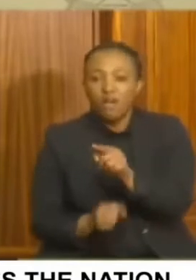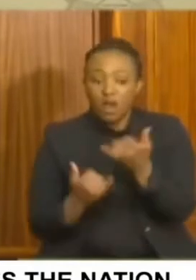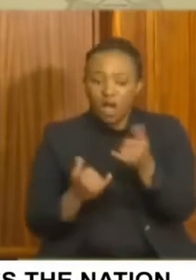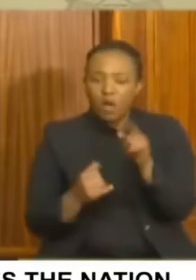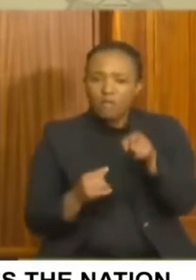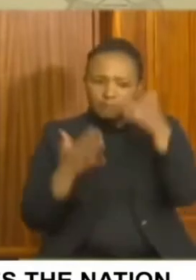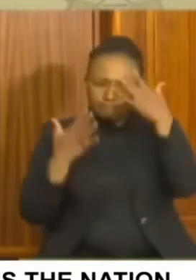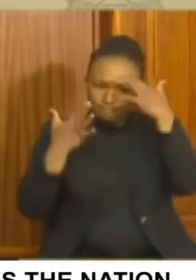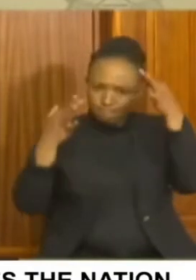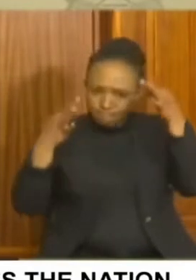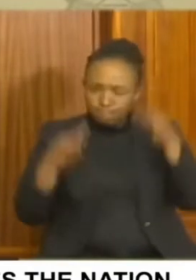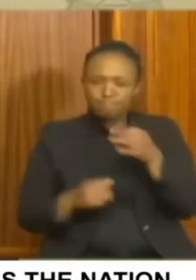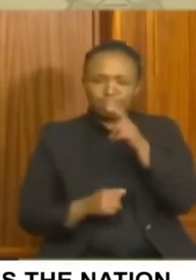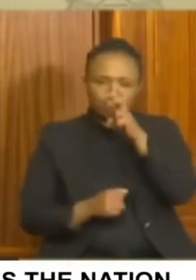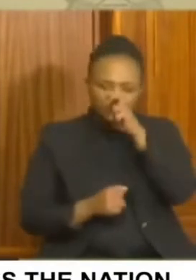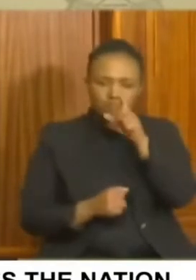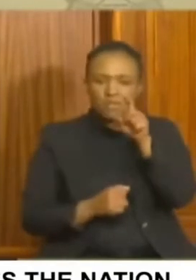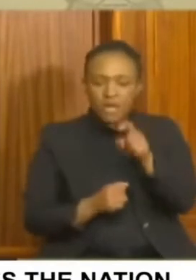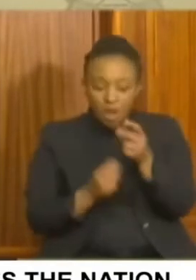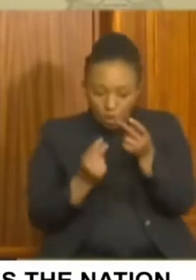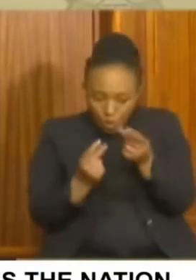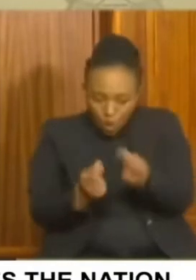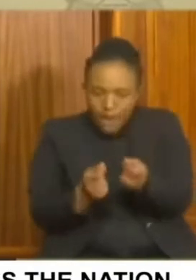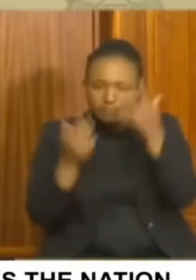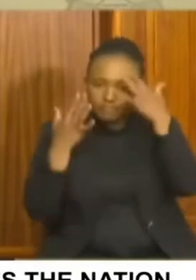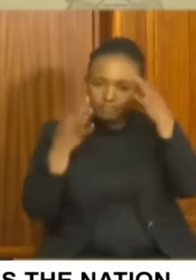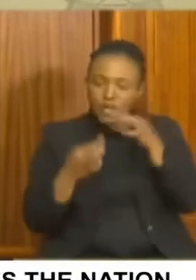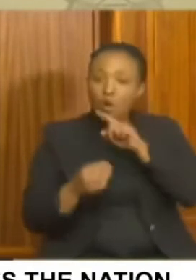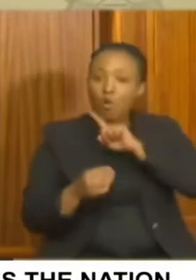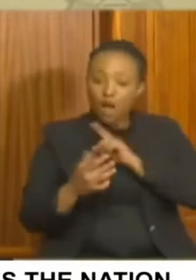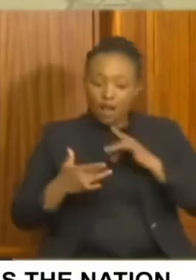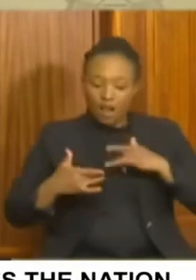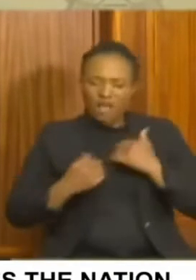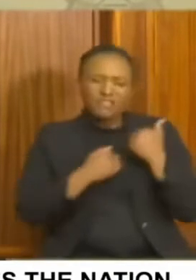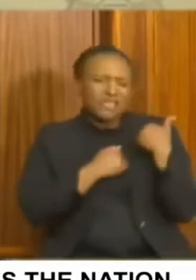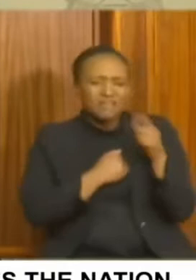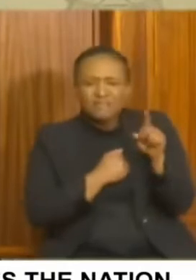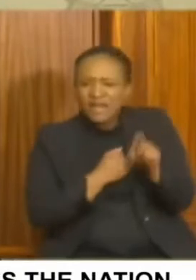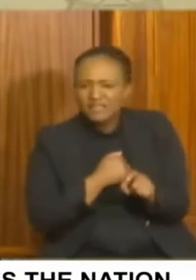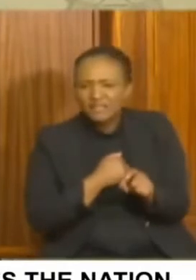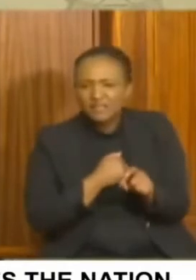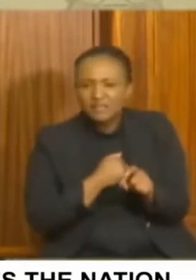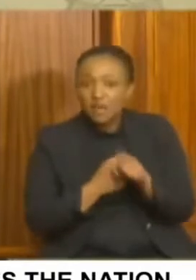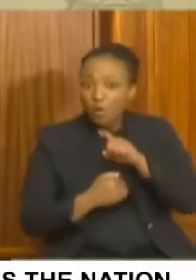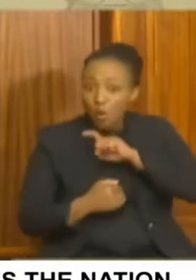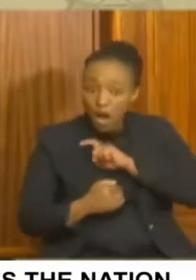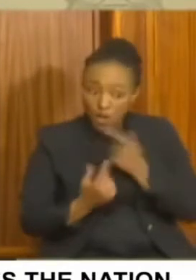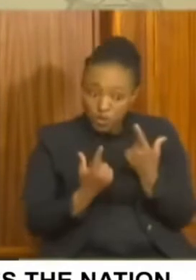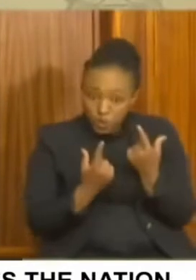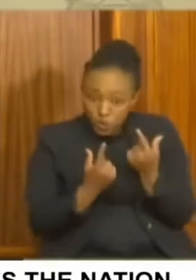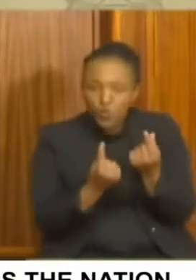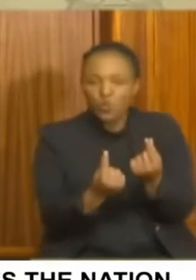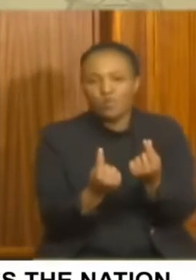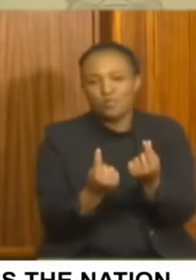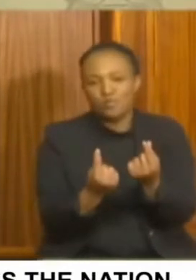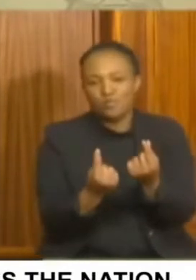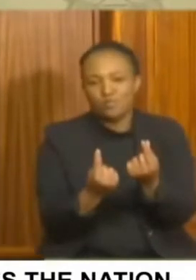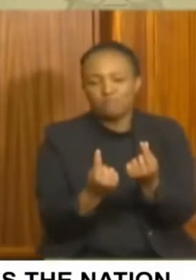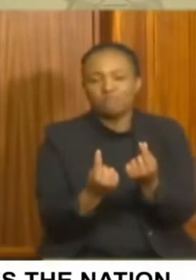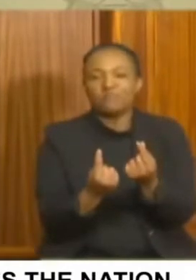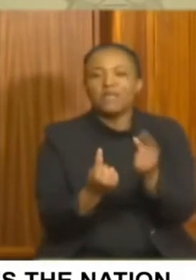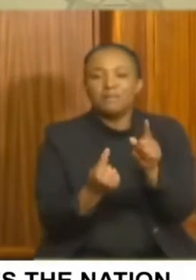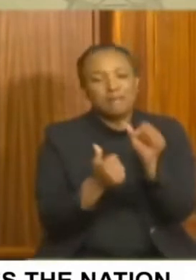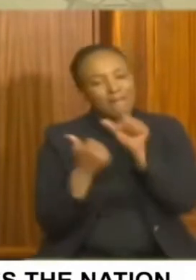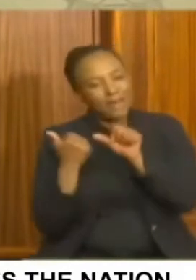decisively and must act quickly to save lives. And to do this, we need to return